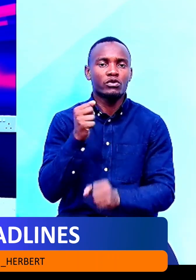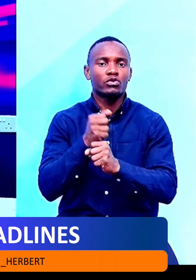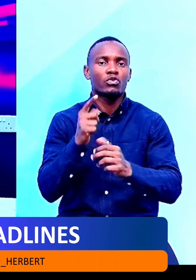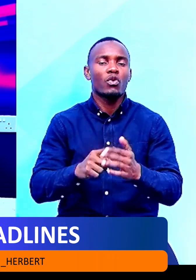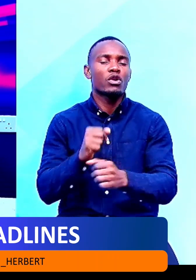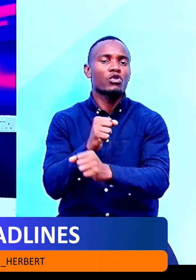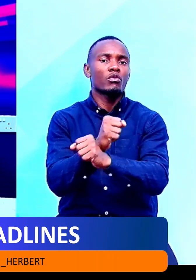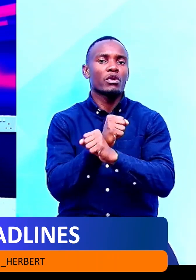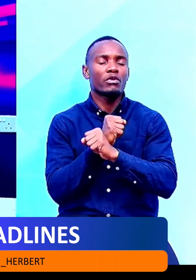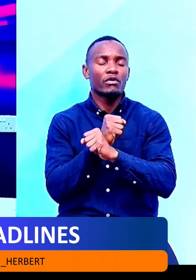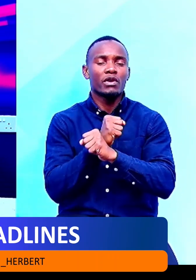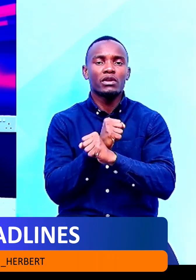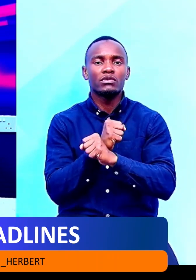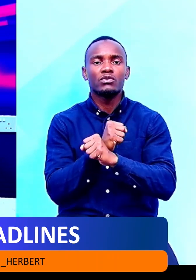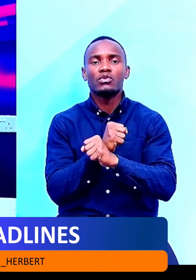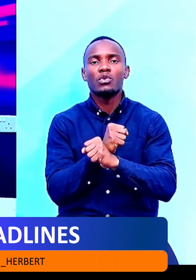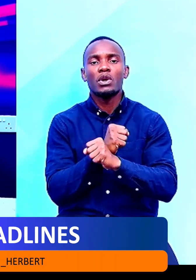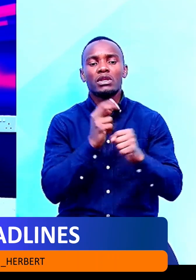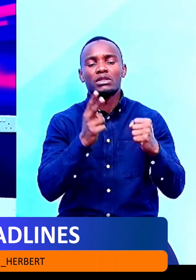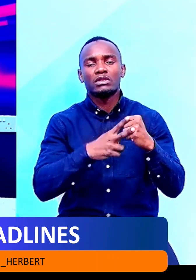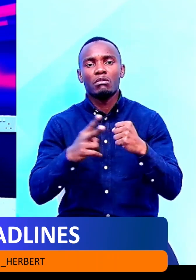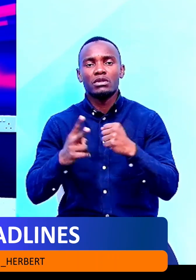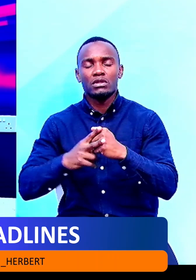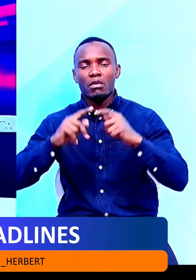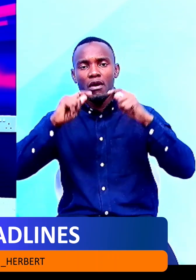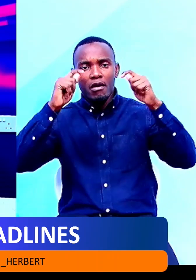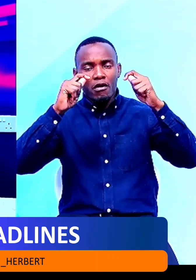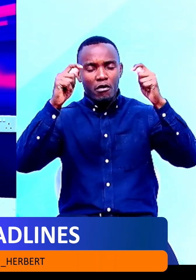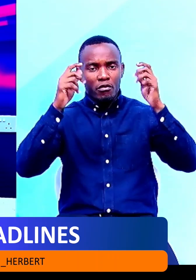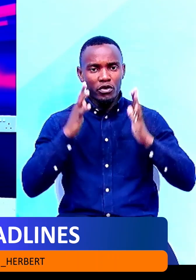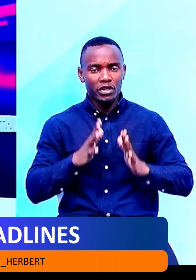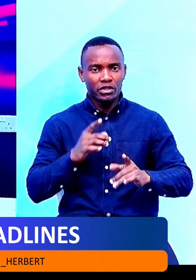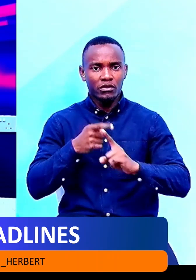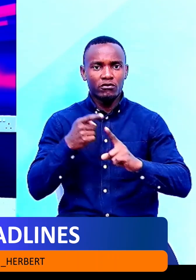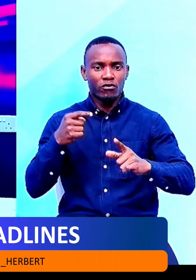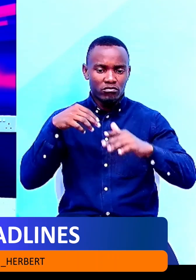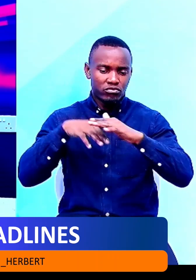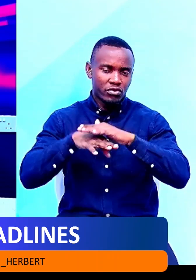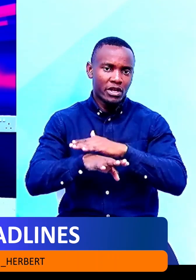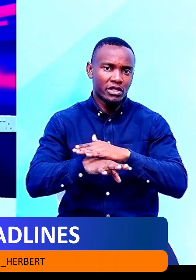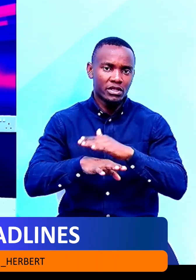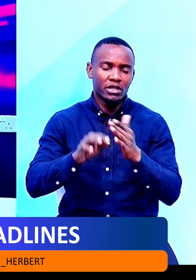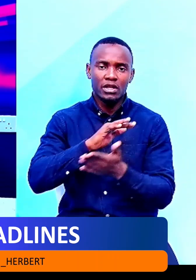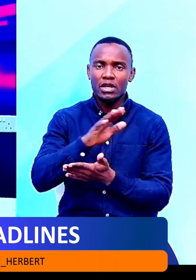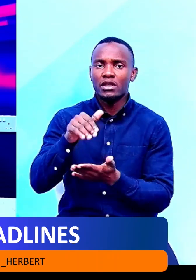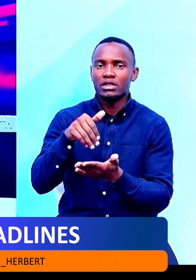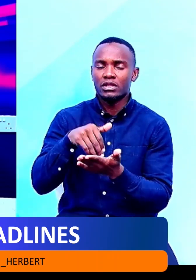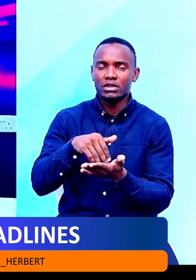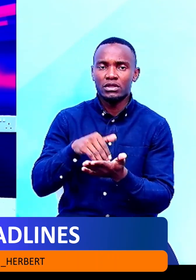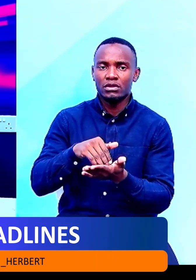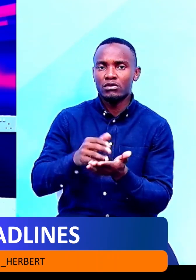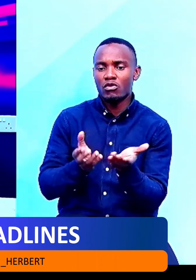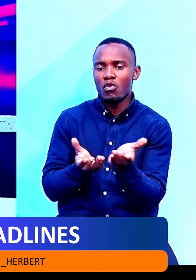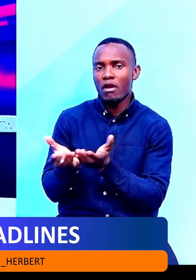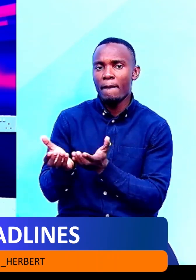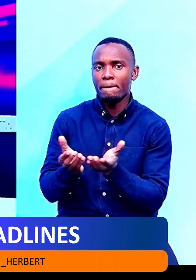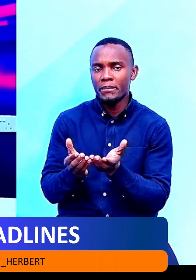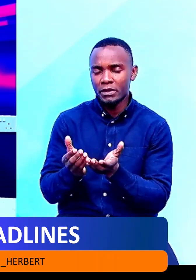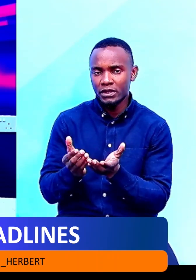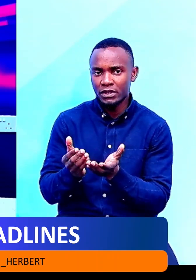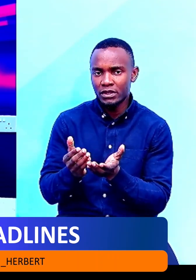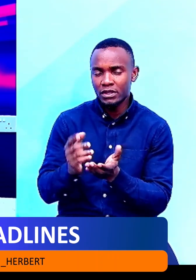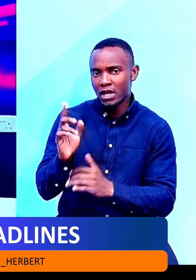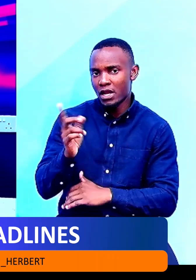Sabasaba protesters from accessing the the central business district. Delivering his ruling